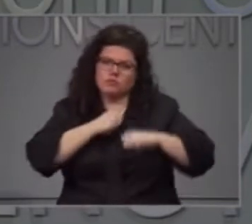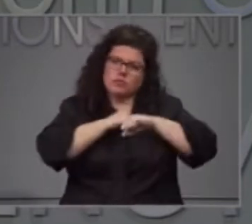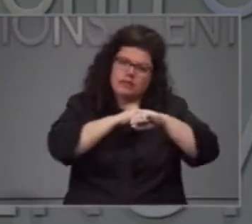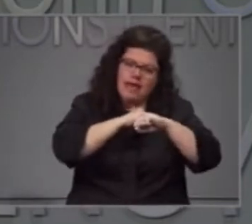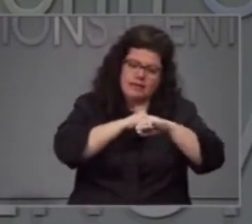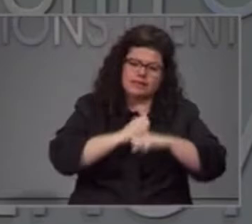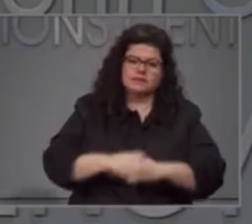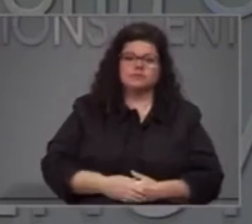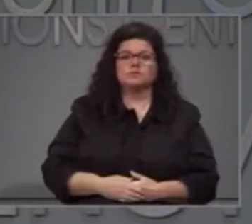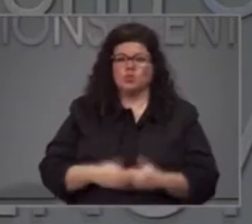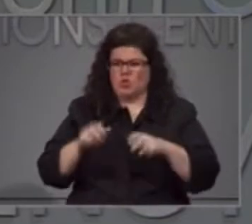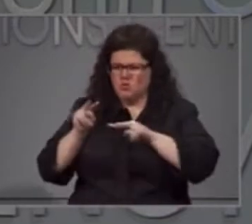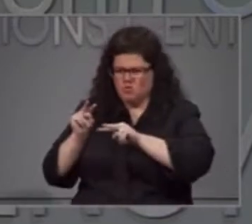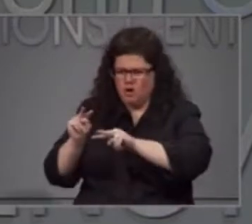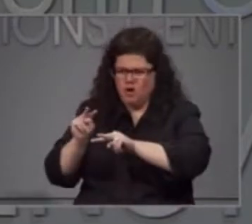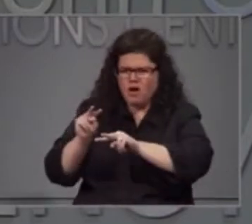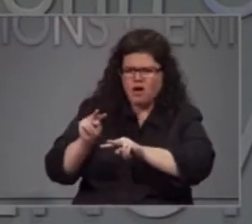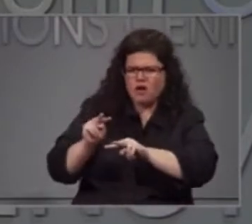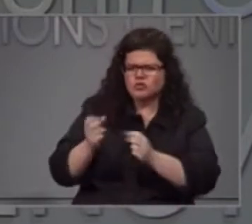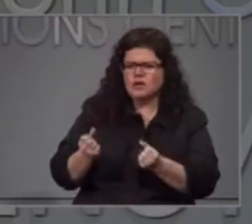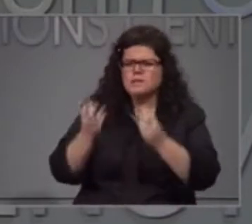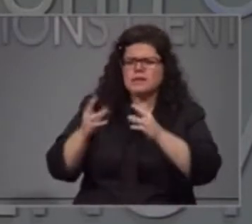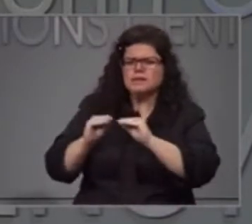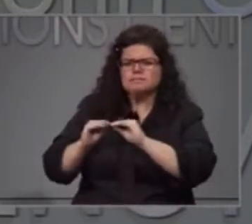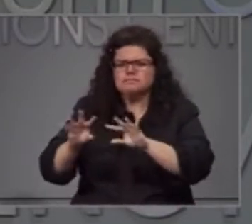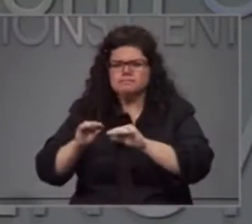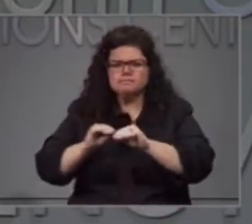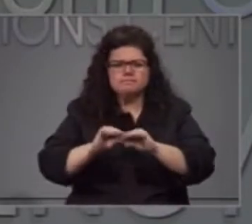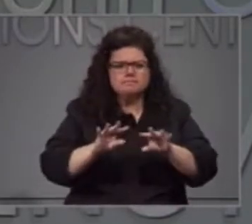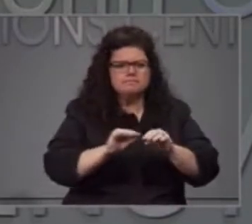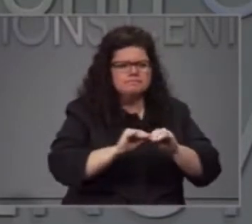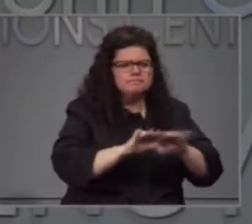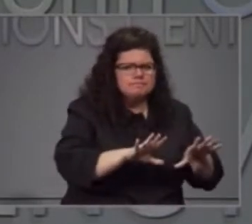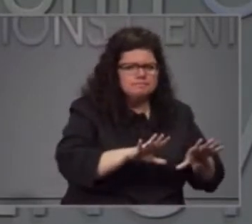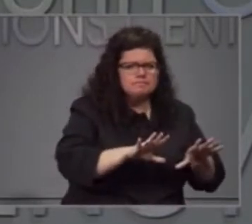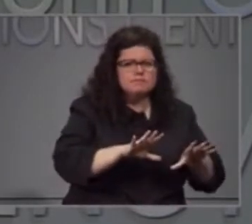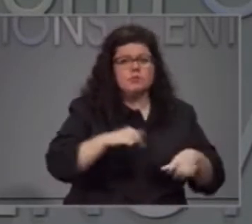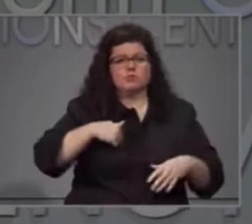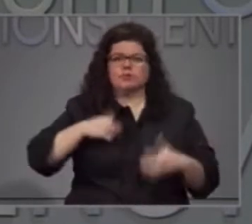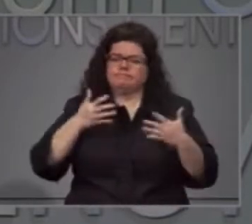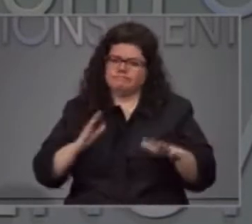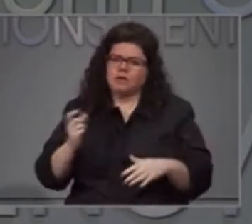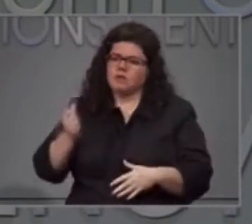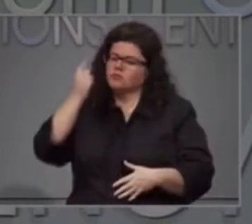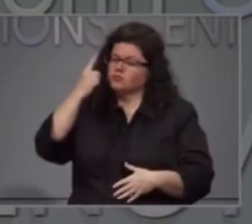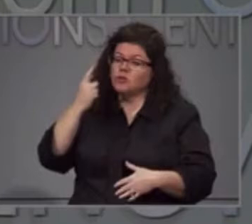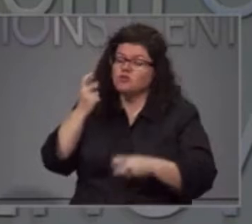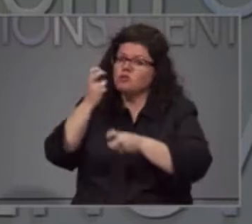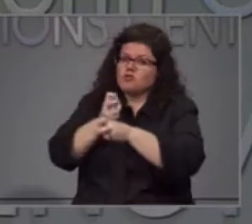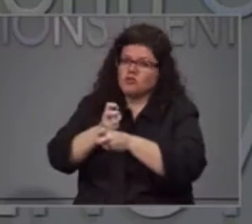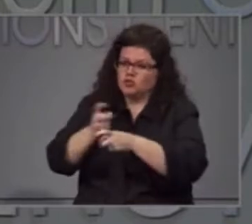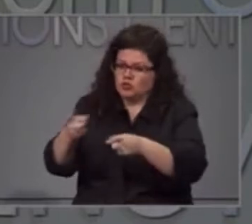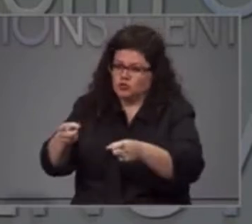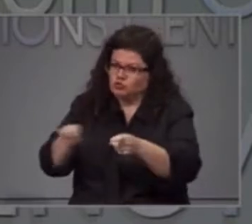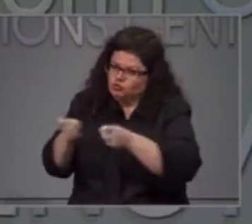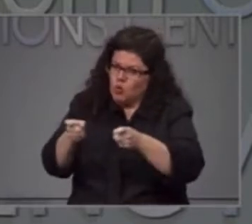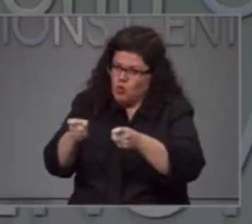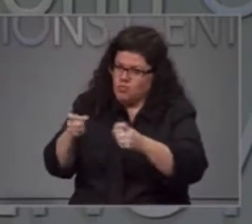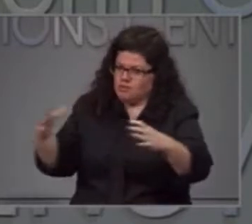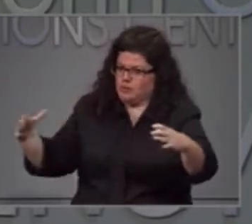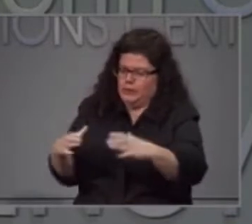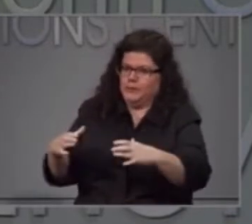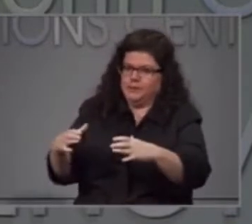these outbreaks closely because we know that by nature they can be hard to control. As